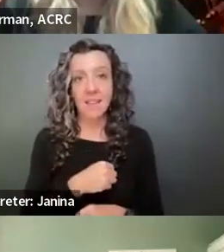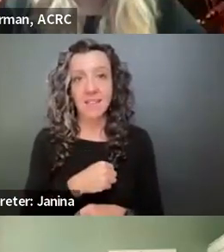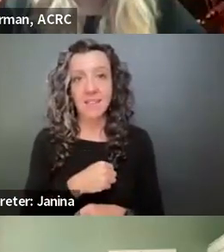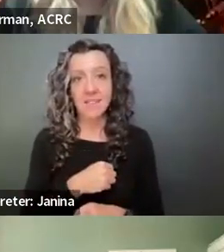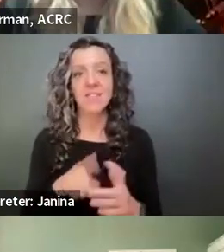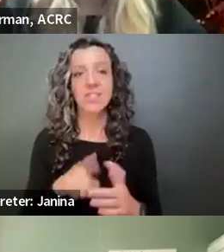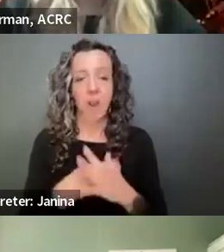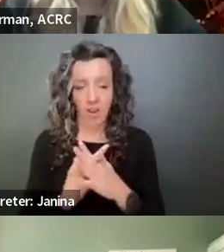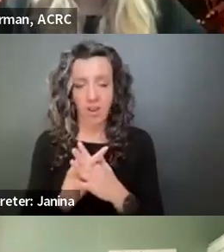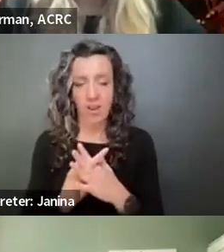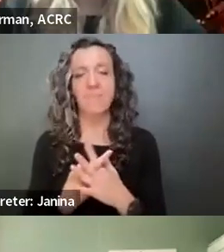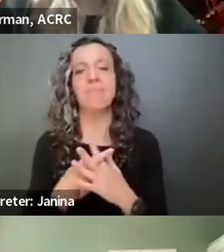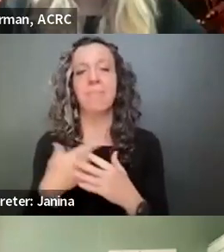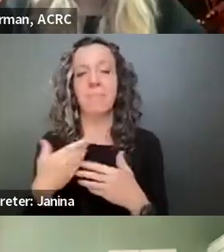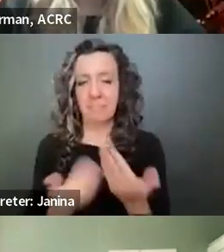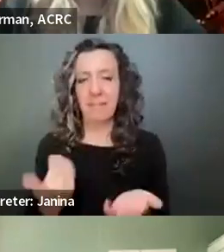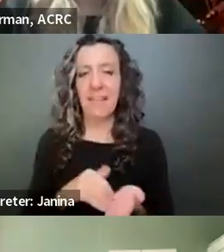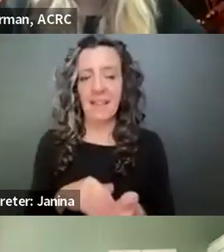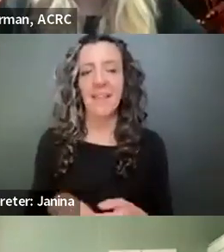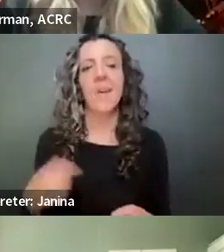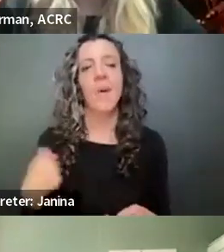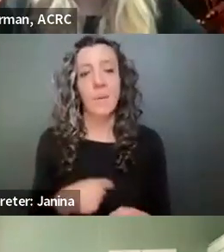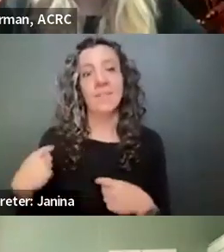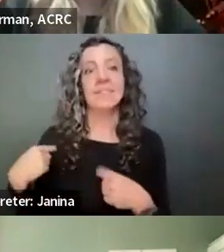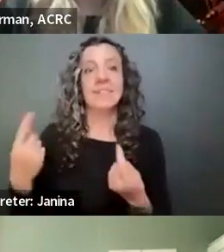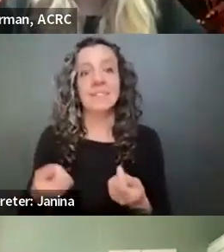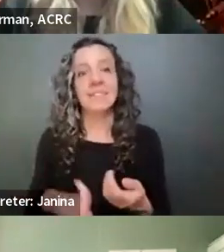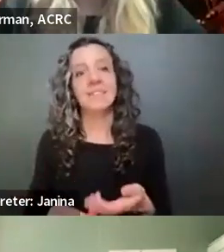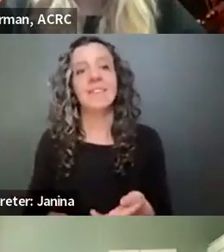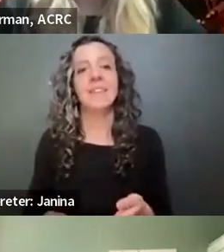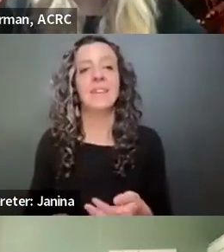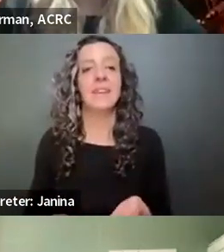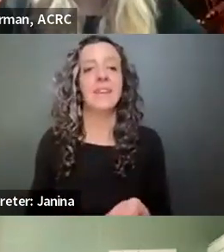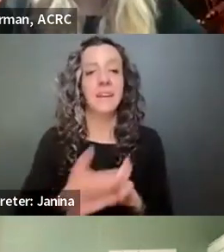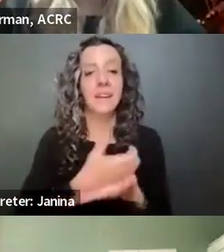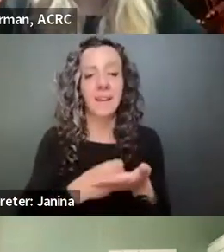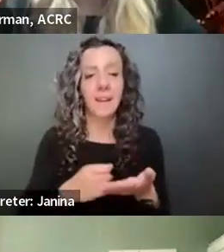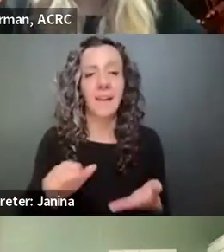us started. We have since raised another